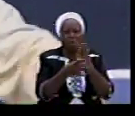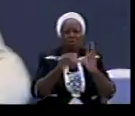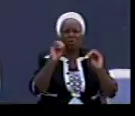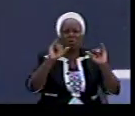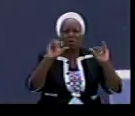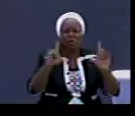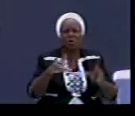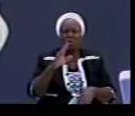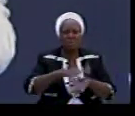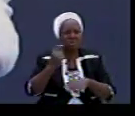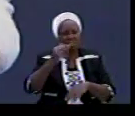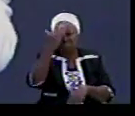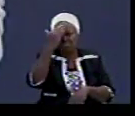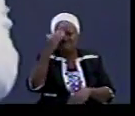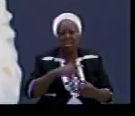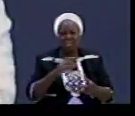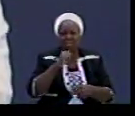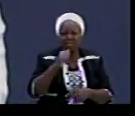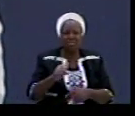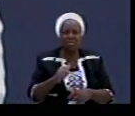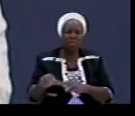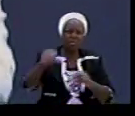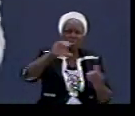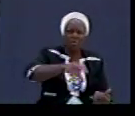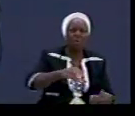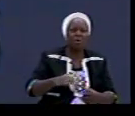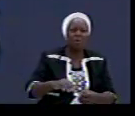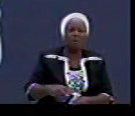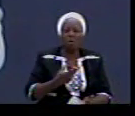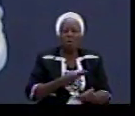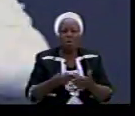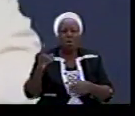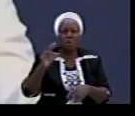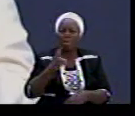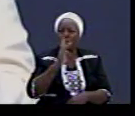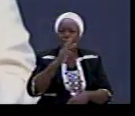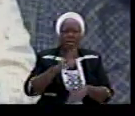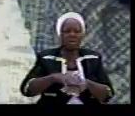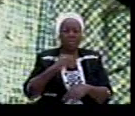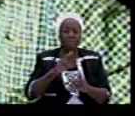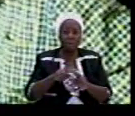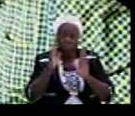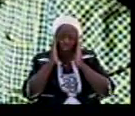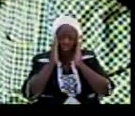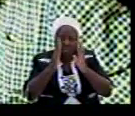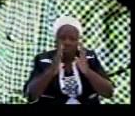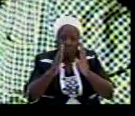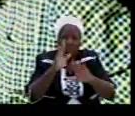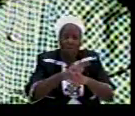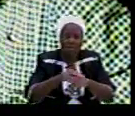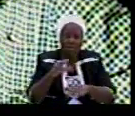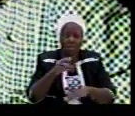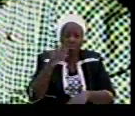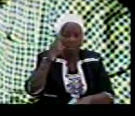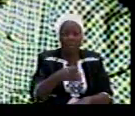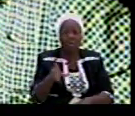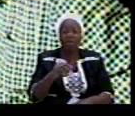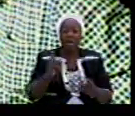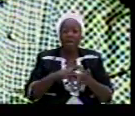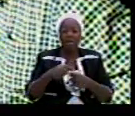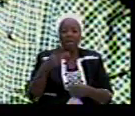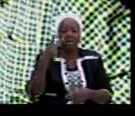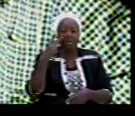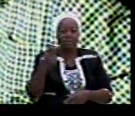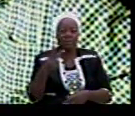on him. He looked at him. And he saw. He could see from his attention. He could see from